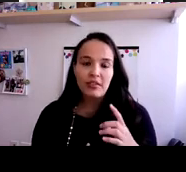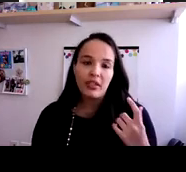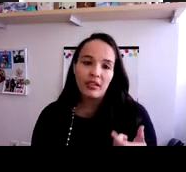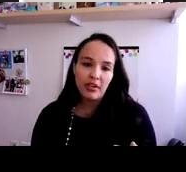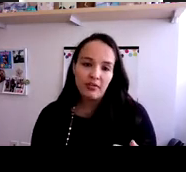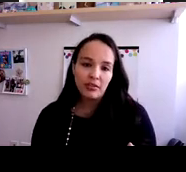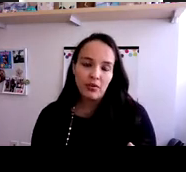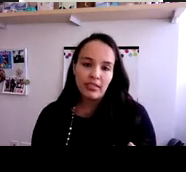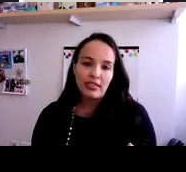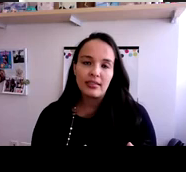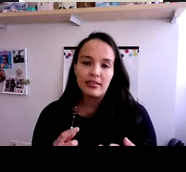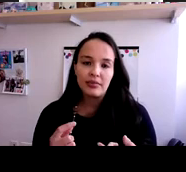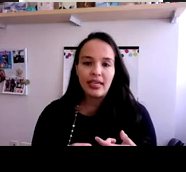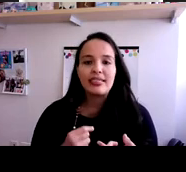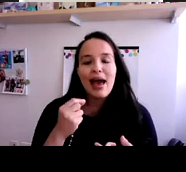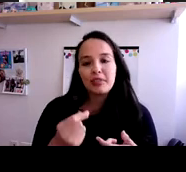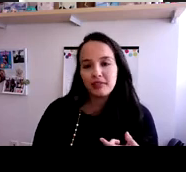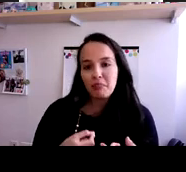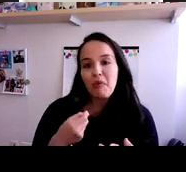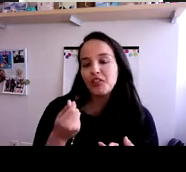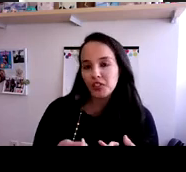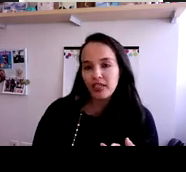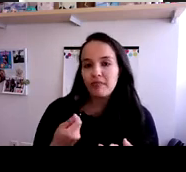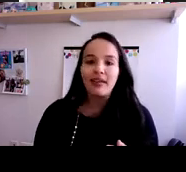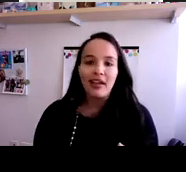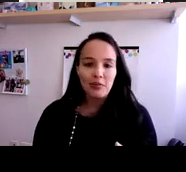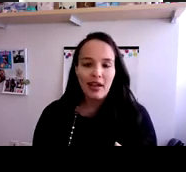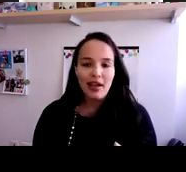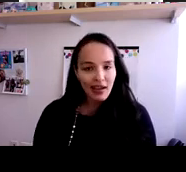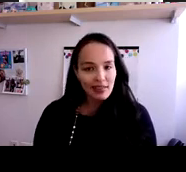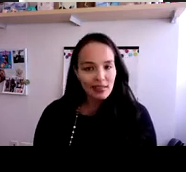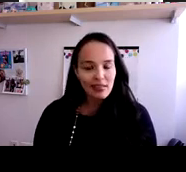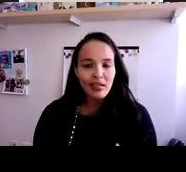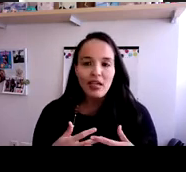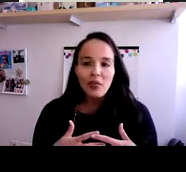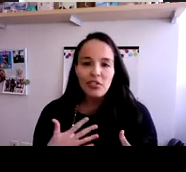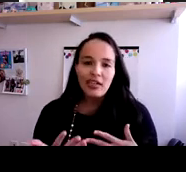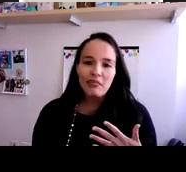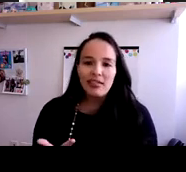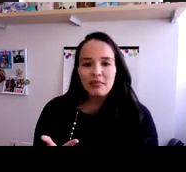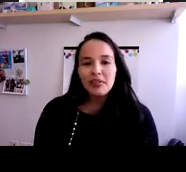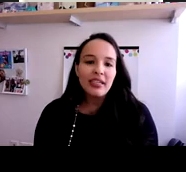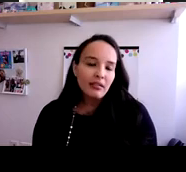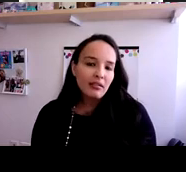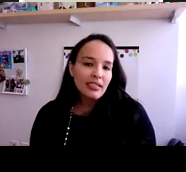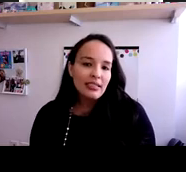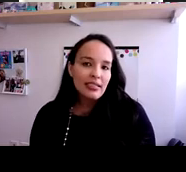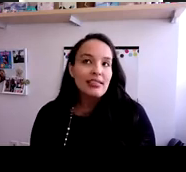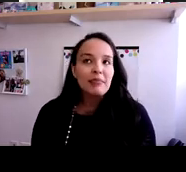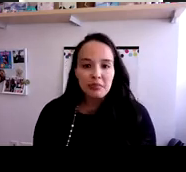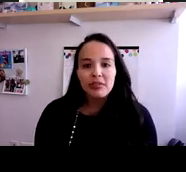or specifically the prefrontal cortex, is really adaptively modulated by the HPA axis, which kind of makes it